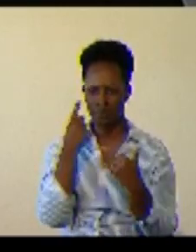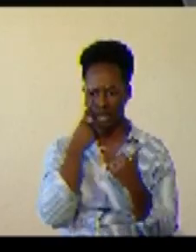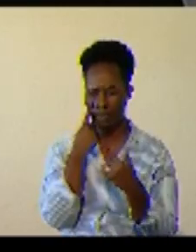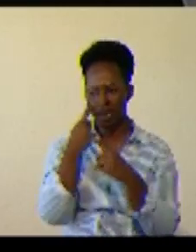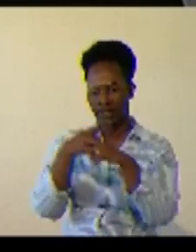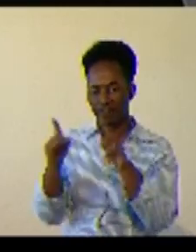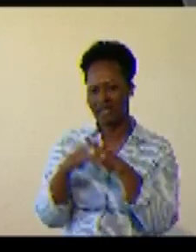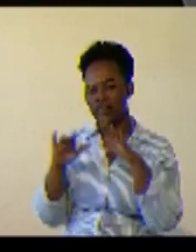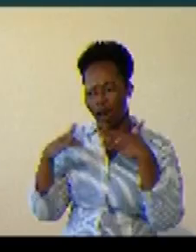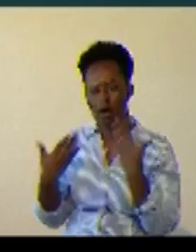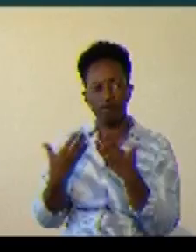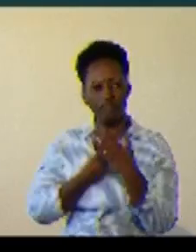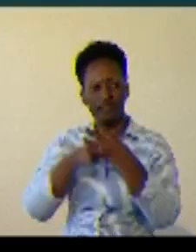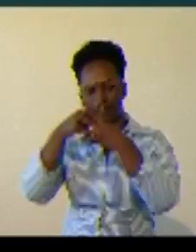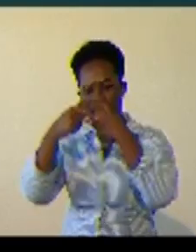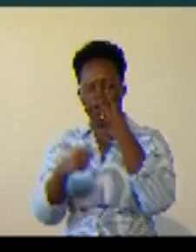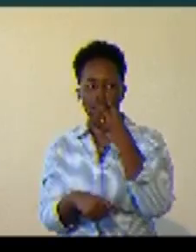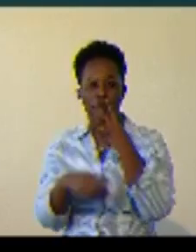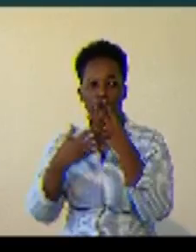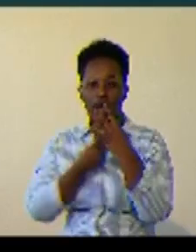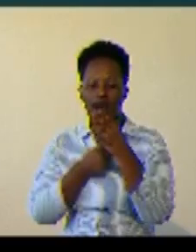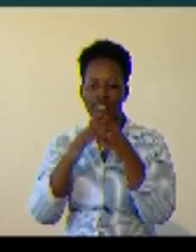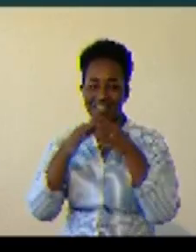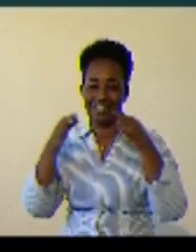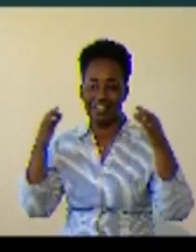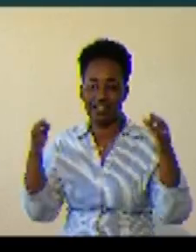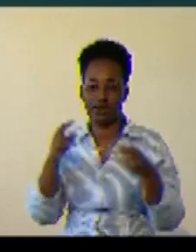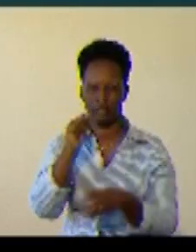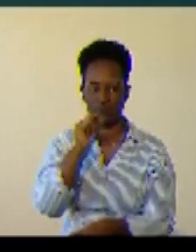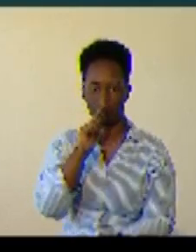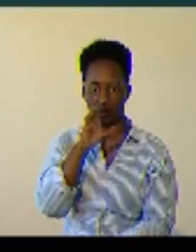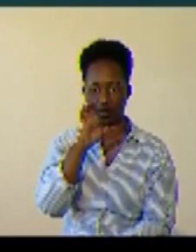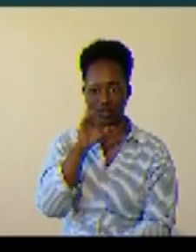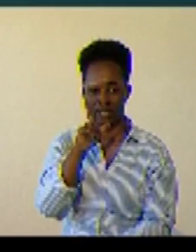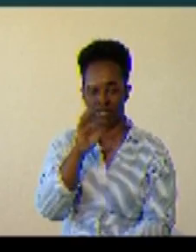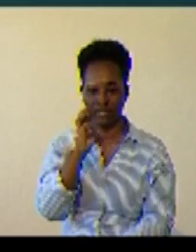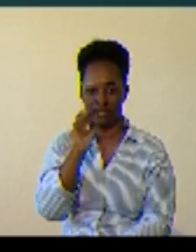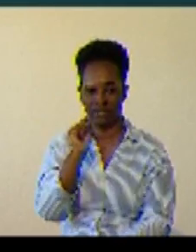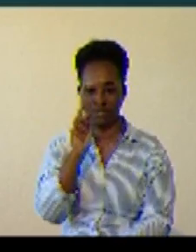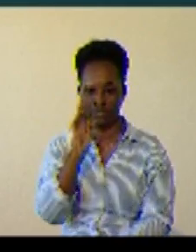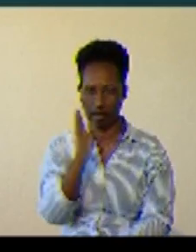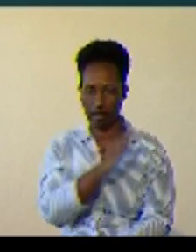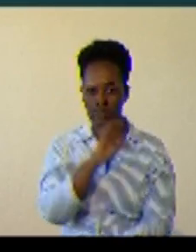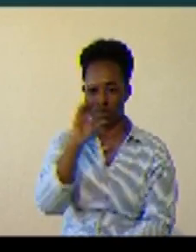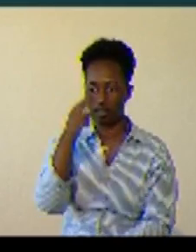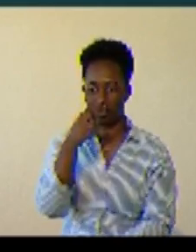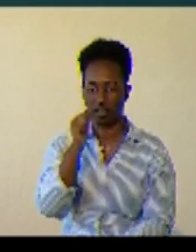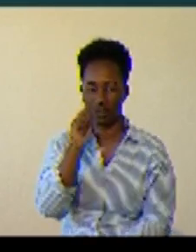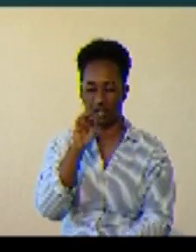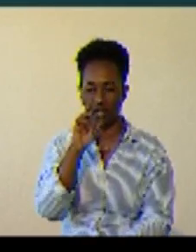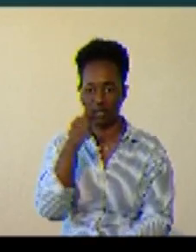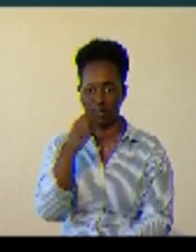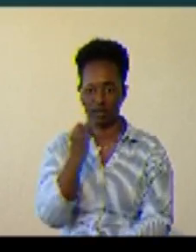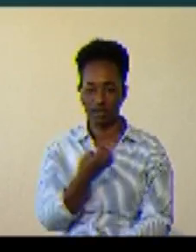4 statements. It has a larger nuclear charge. It has a lower